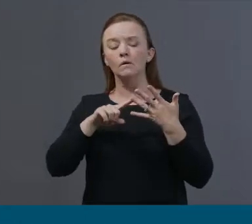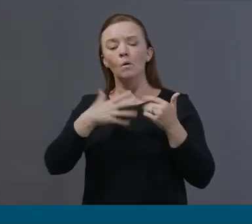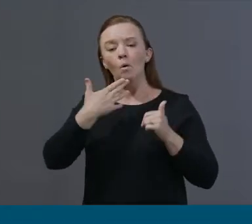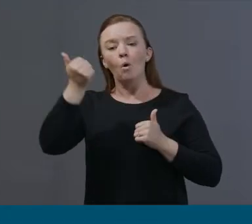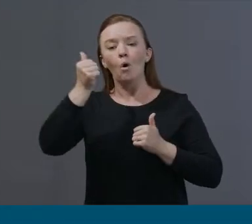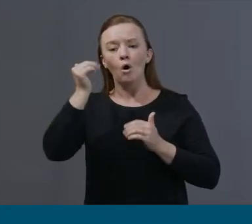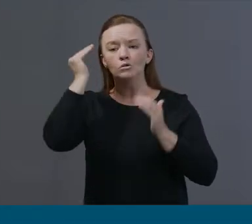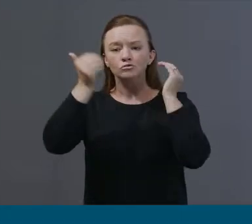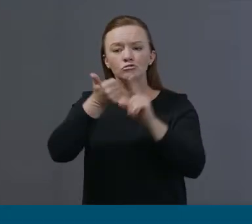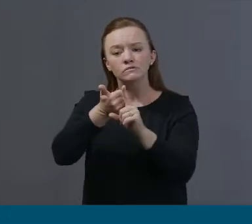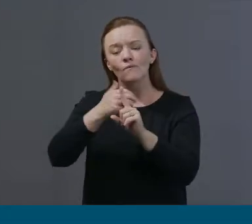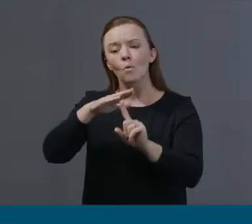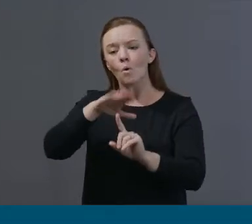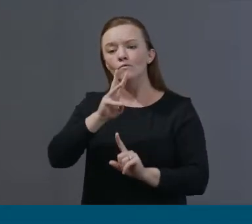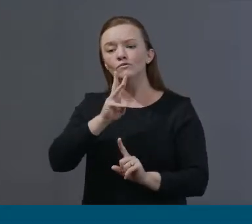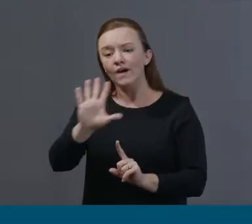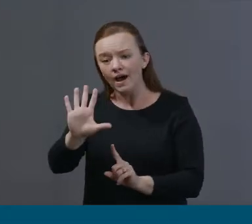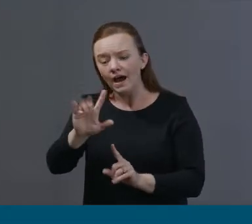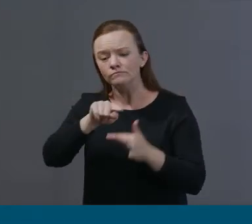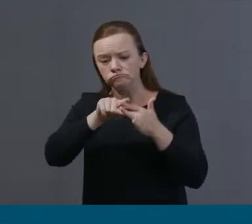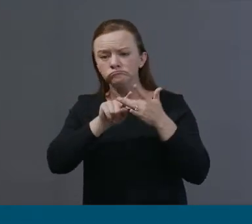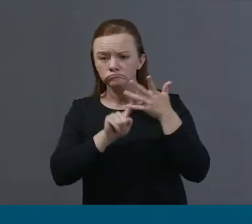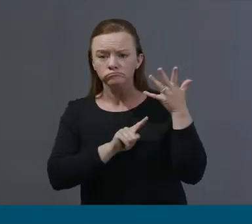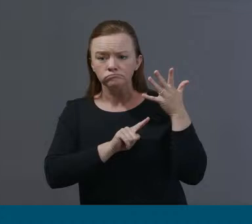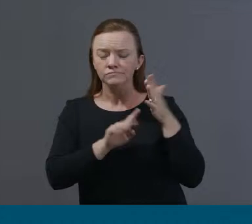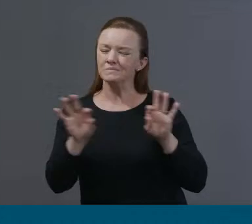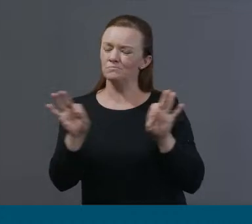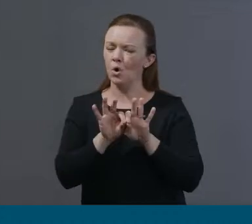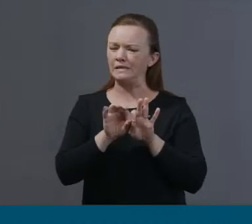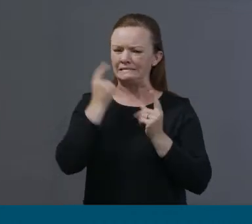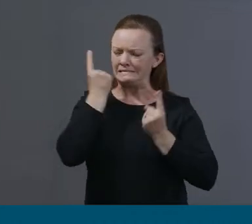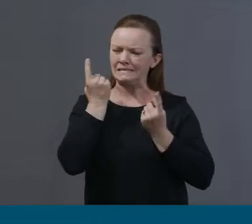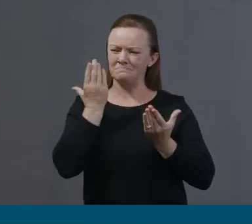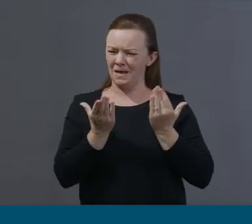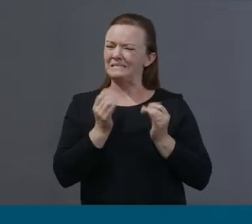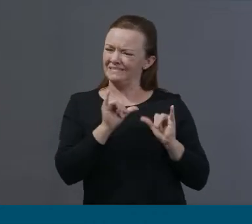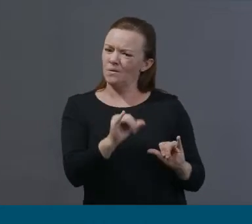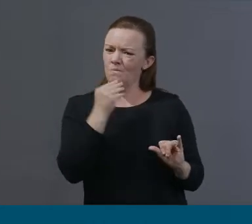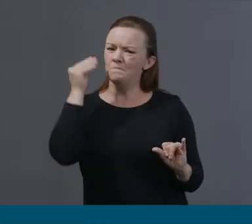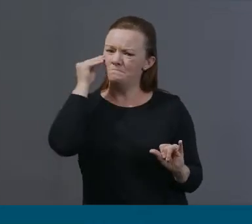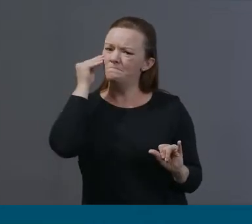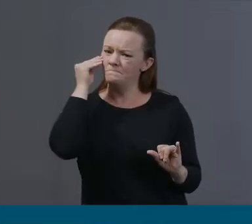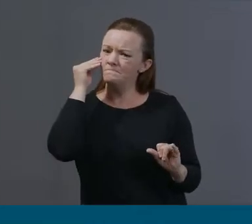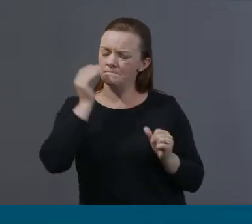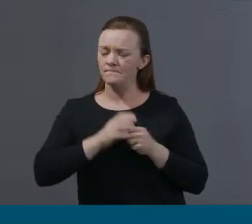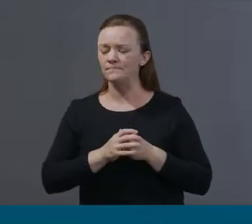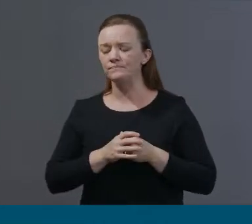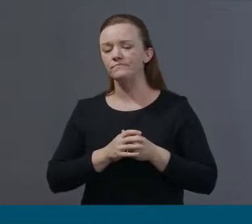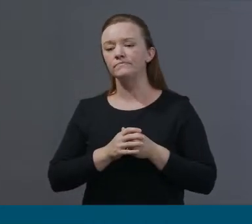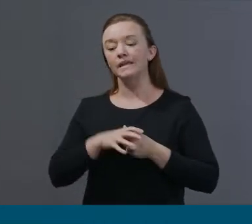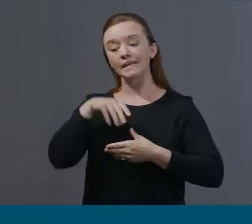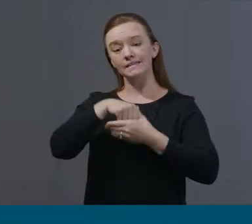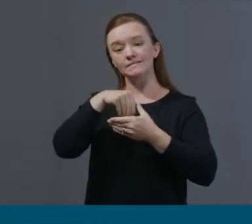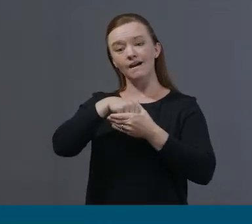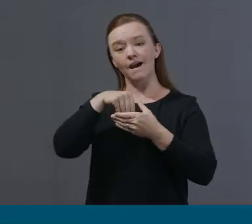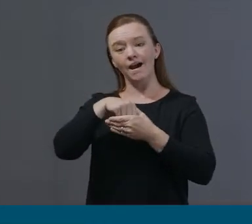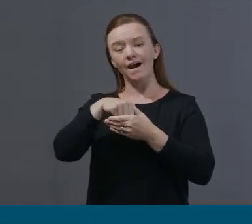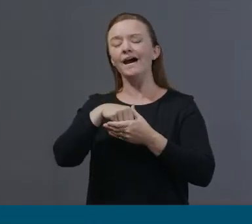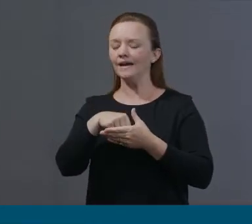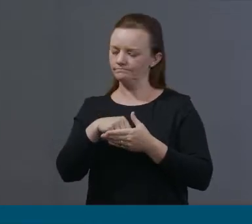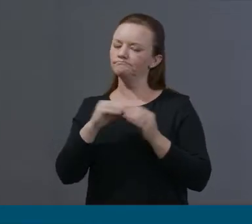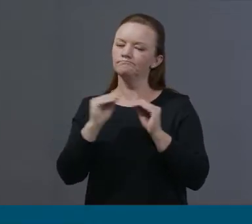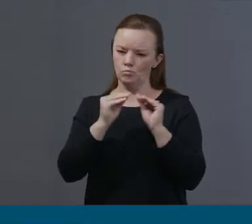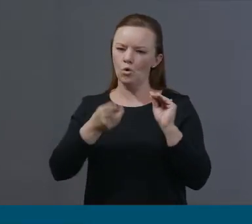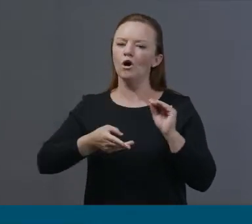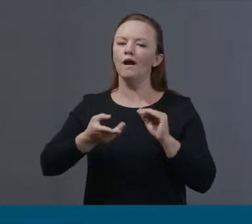that into account as you're considering leaving your home. Indoor spaces, because of the ventilation and the circulation, are going to be riskier than